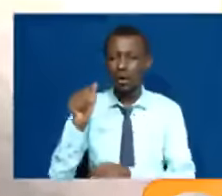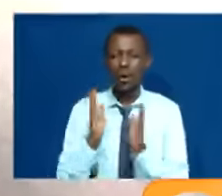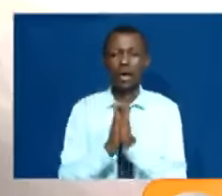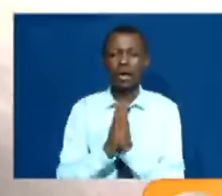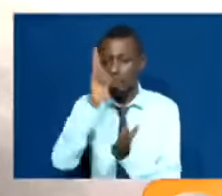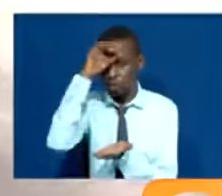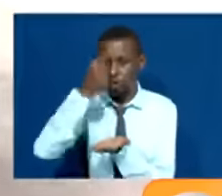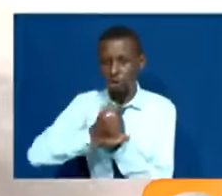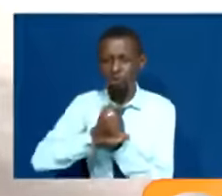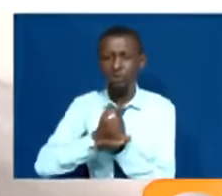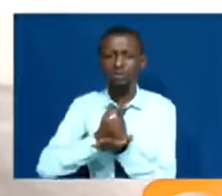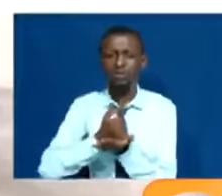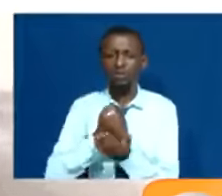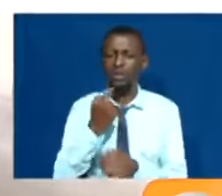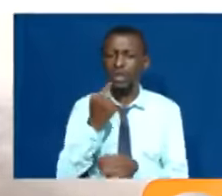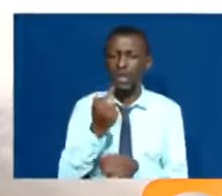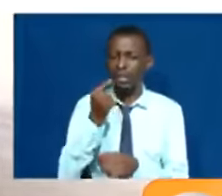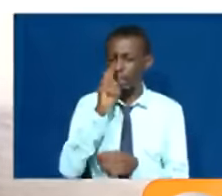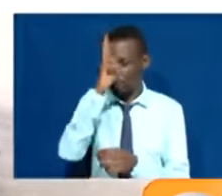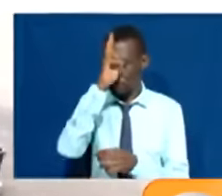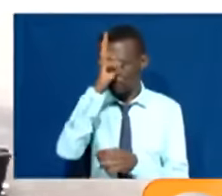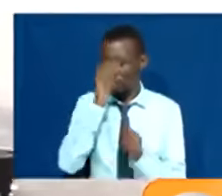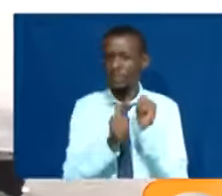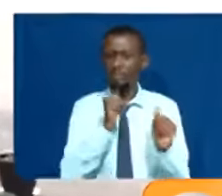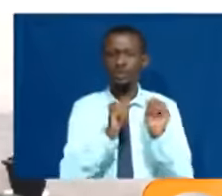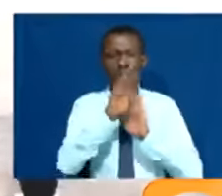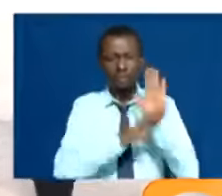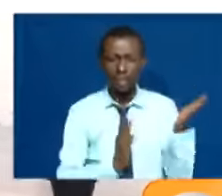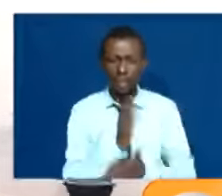to take his statement, denying him his rights. Chemutai Goin, Citizen TV.